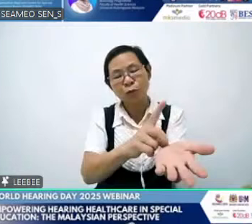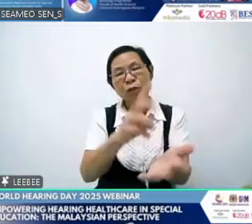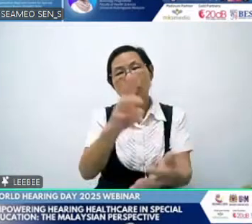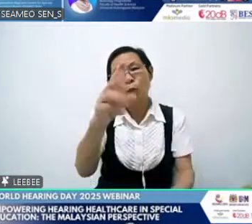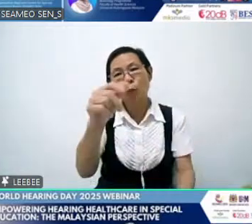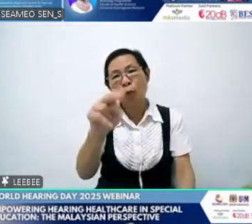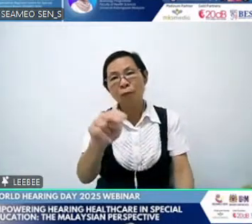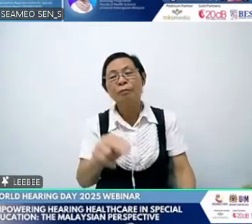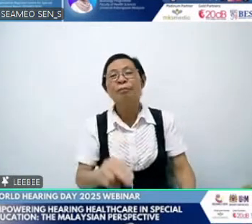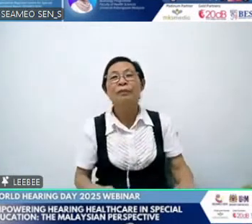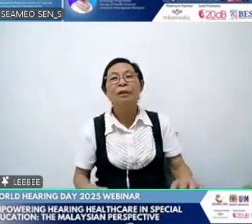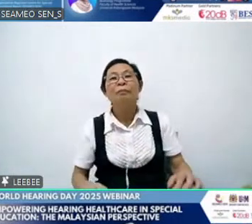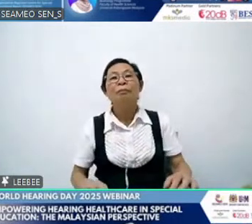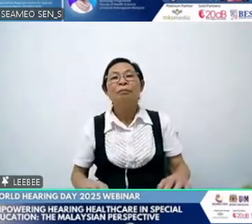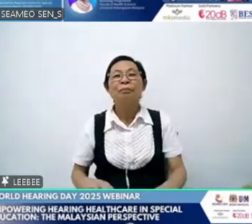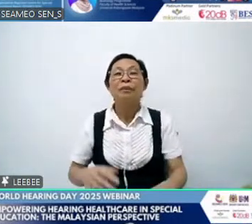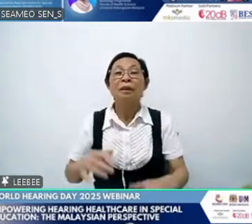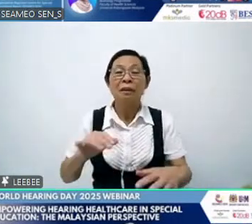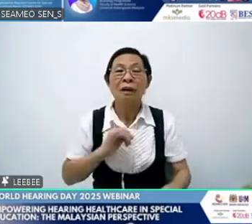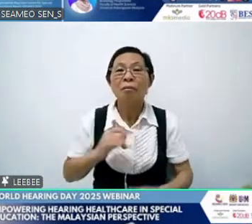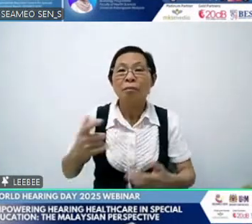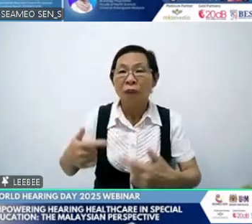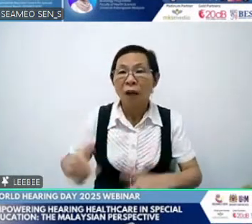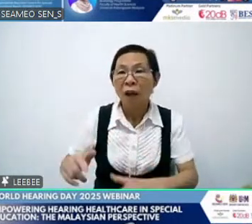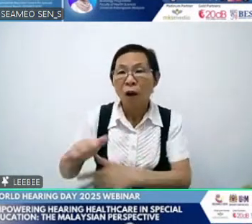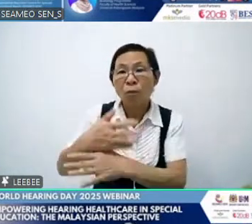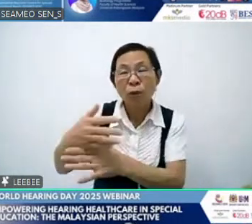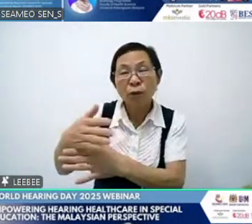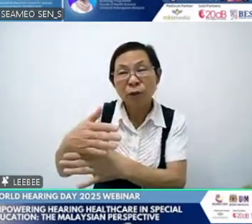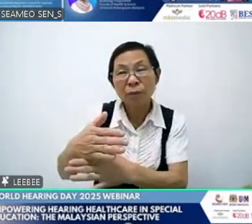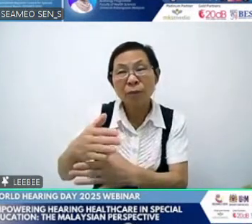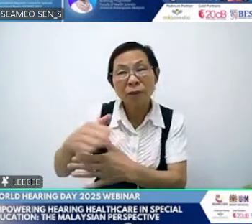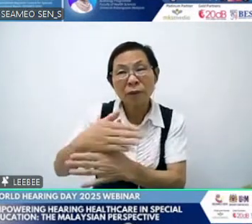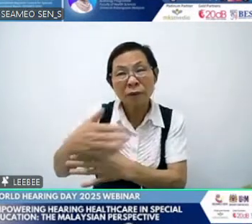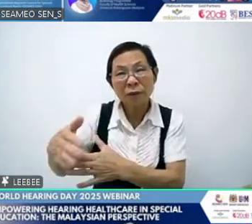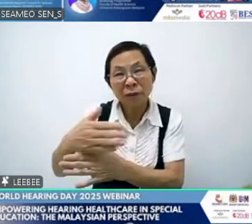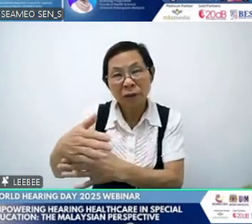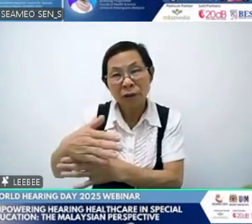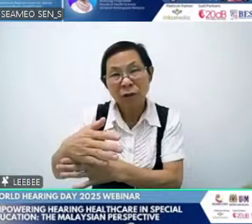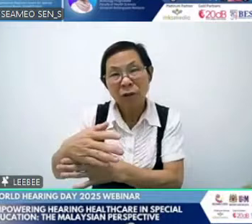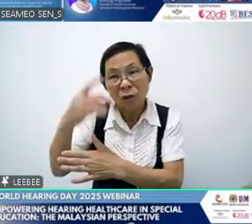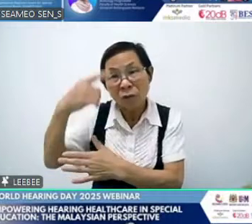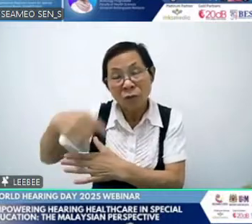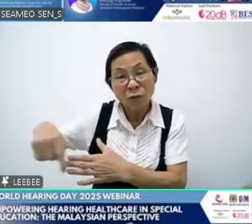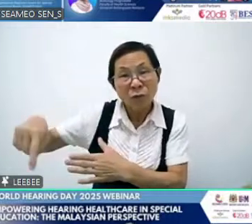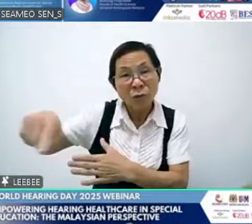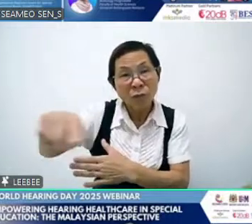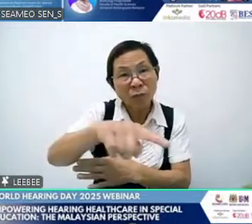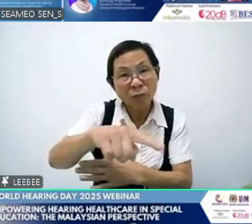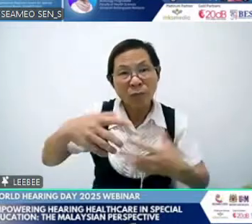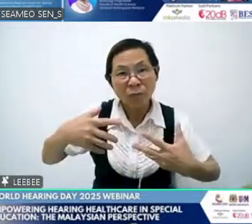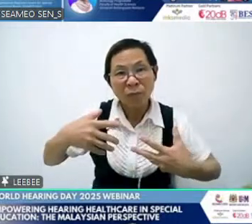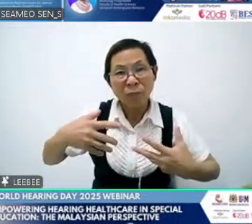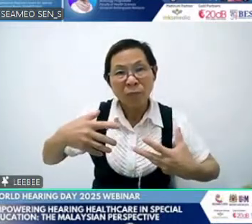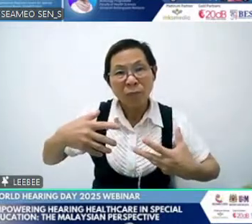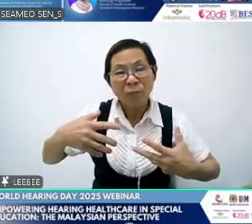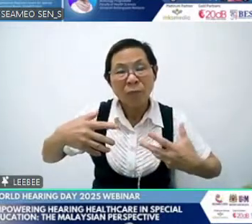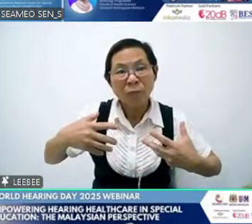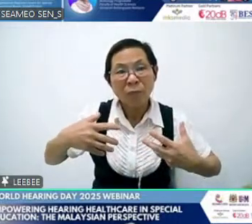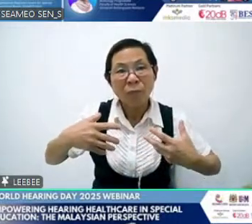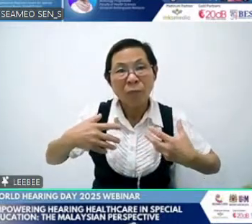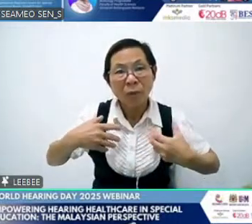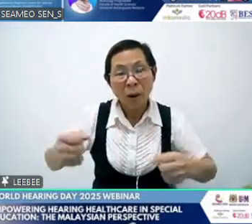Before we go any further, allow me to share some notes as a reminder for all of our participants. We